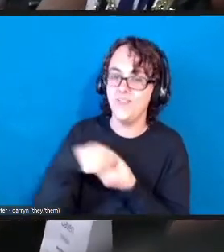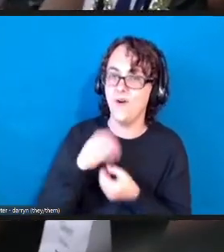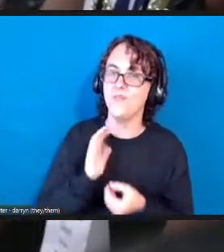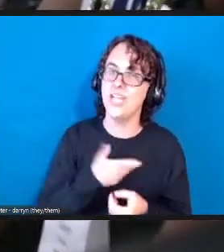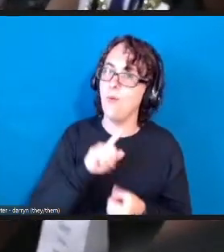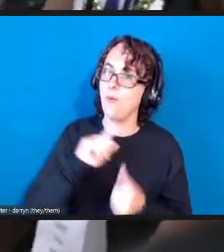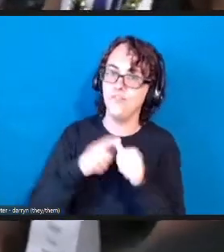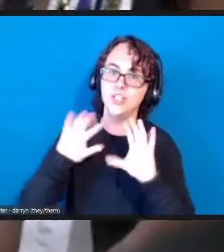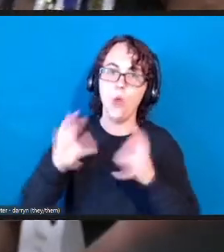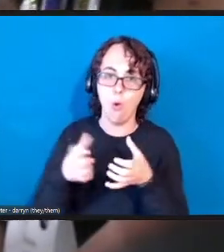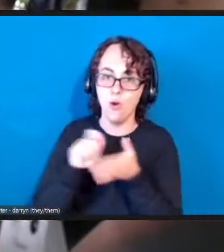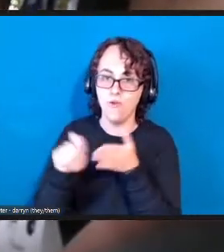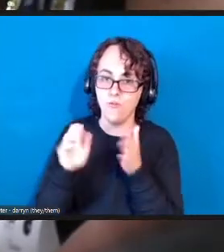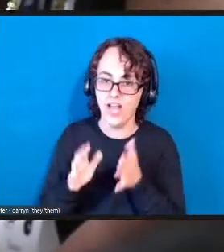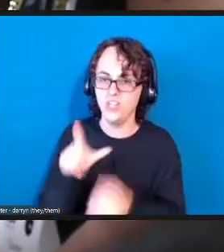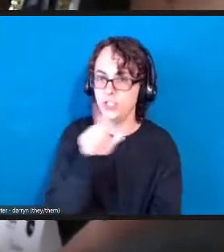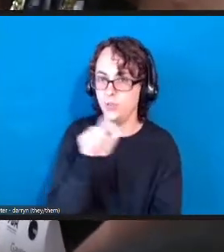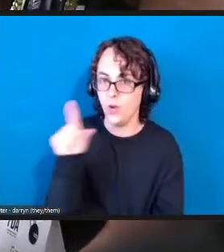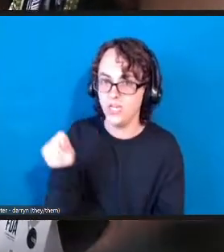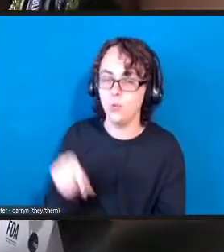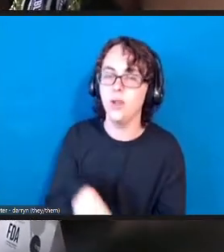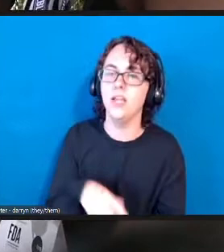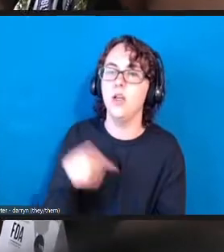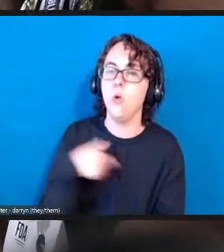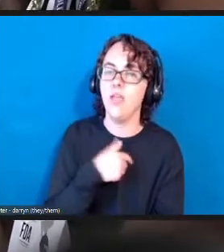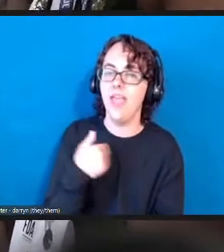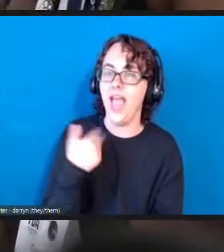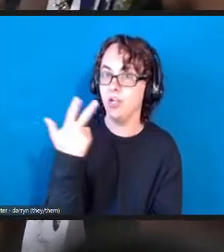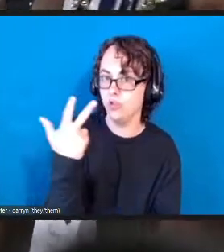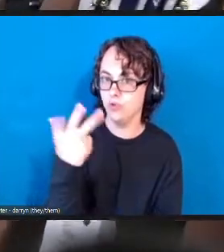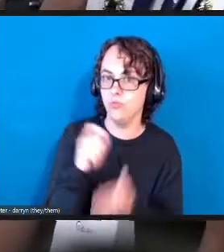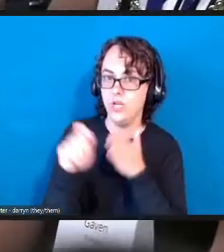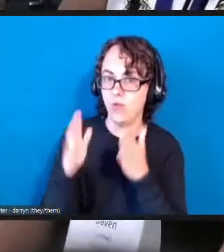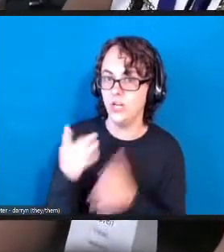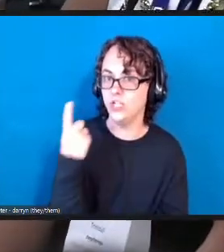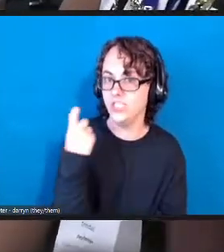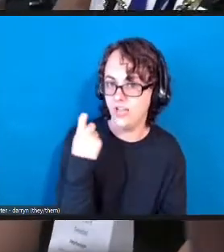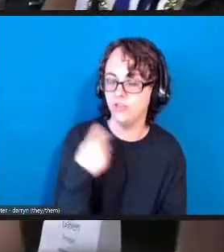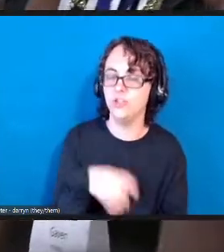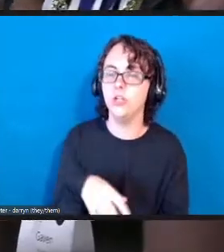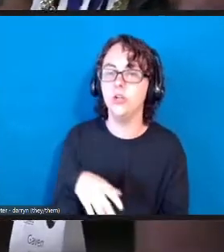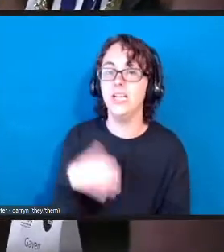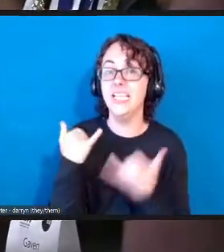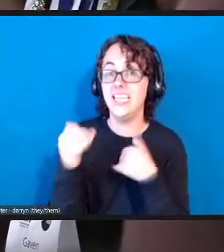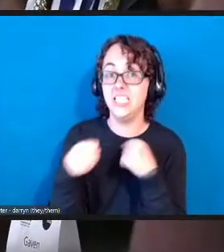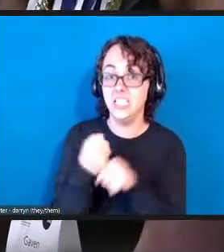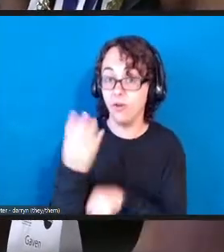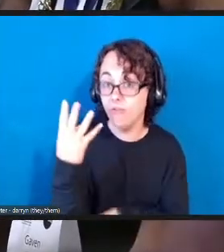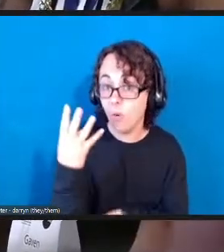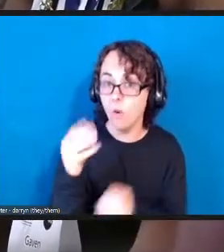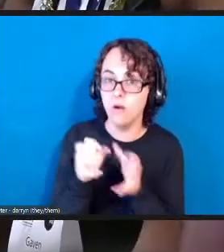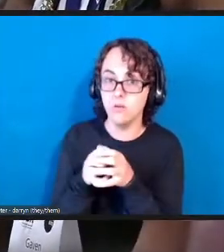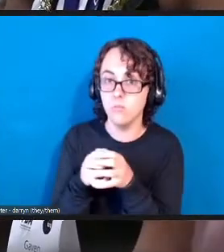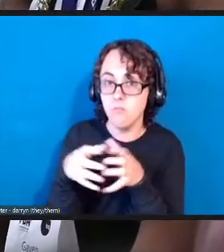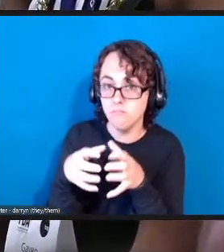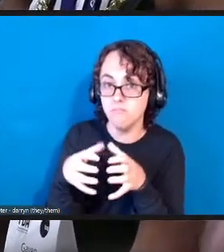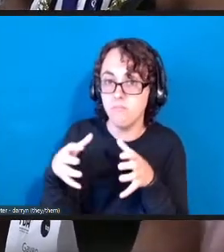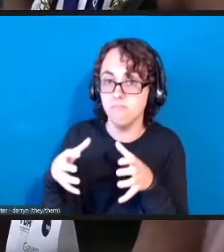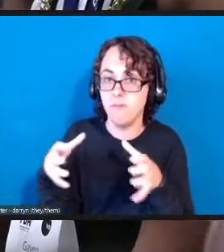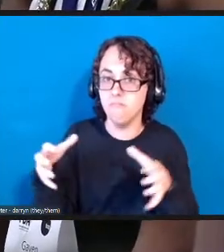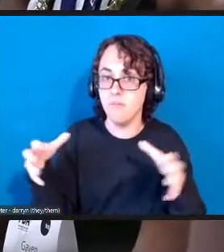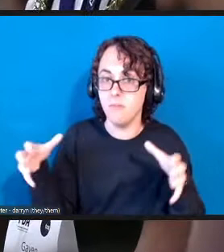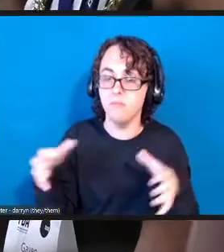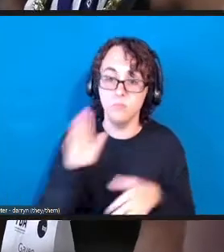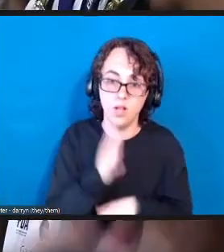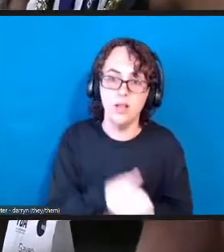2020. We had three writers last year. This year we have four and continue to expand. And it is